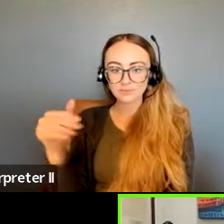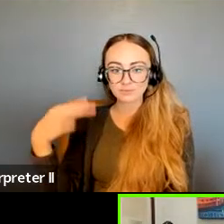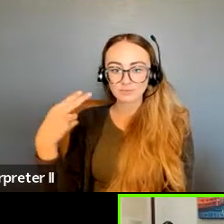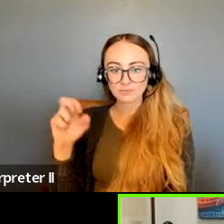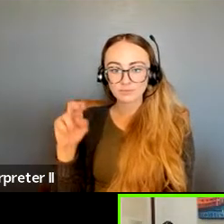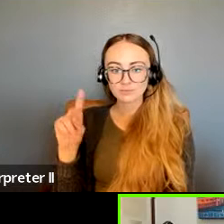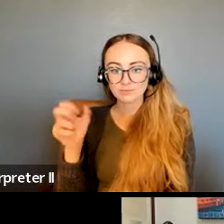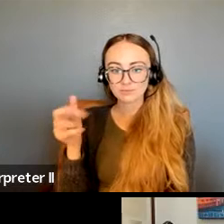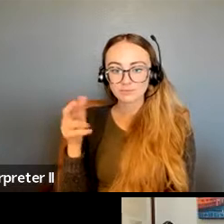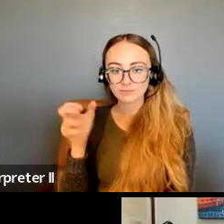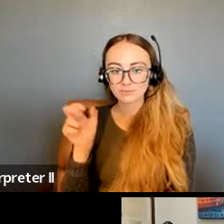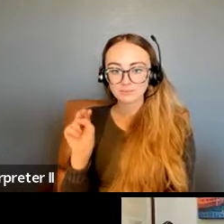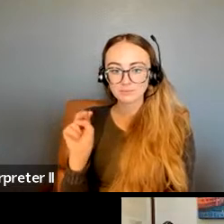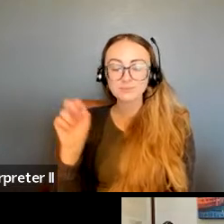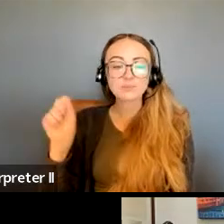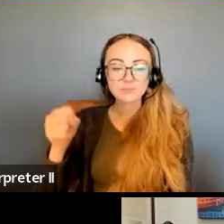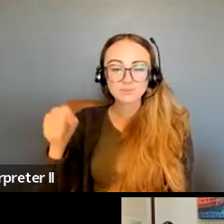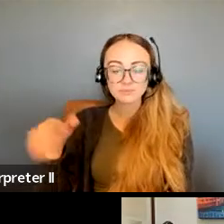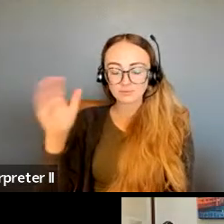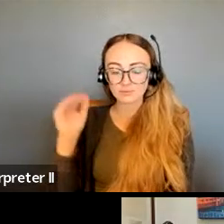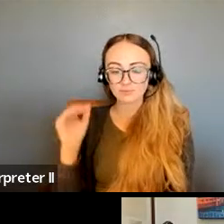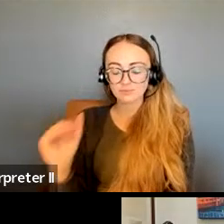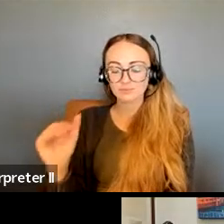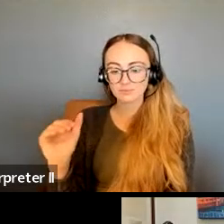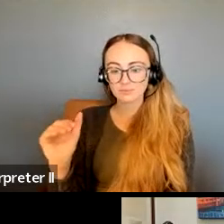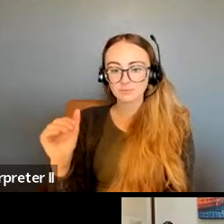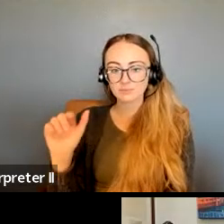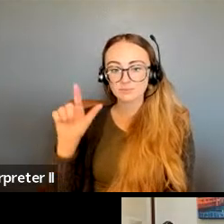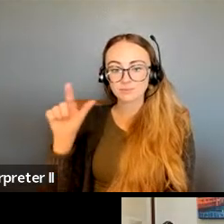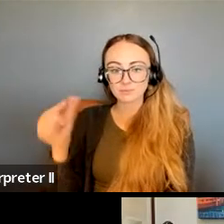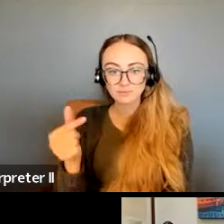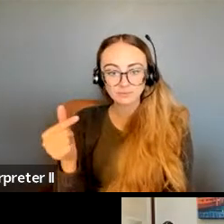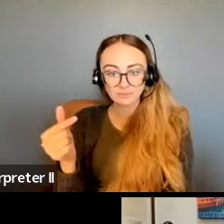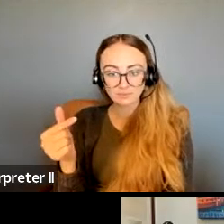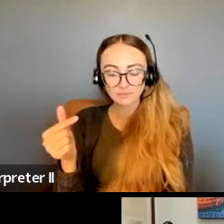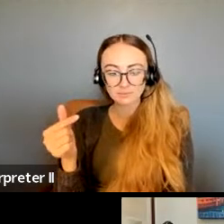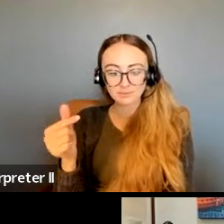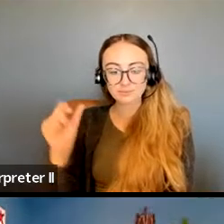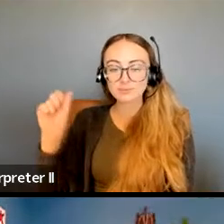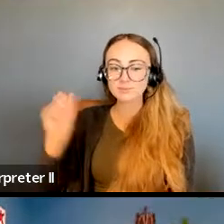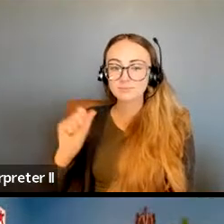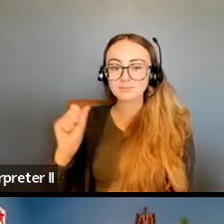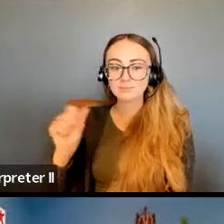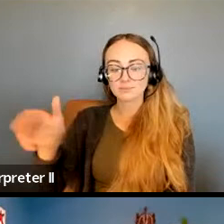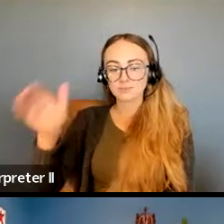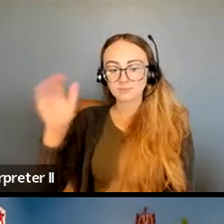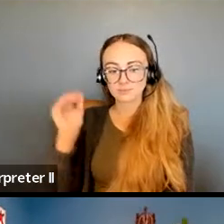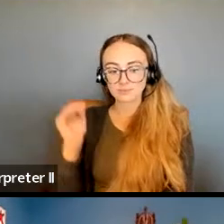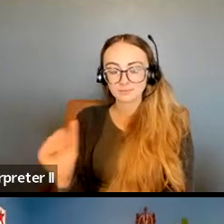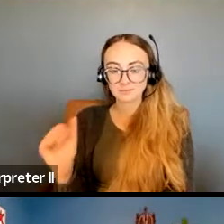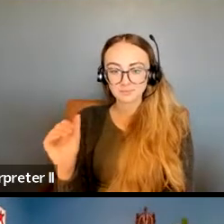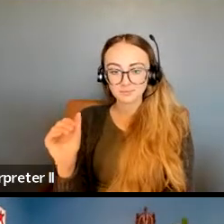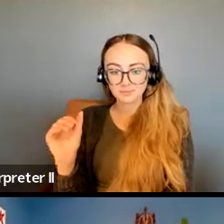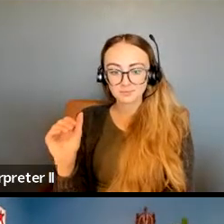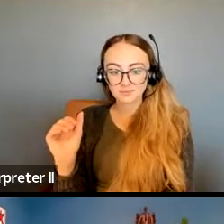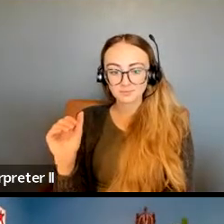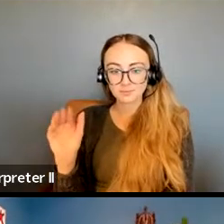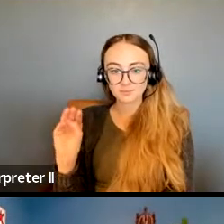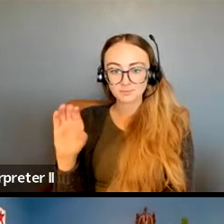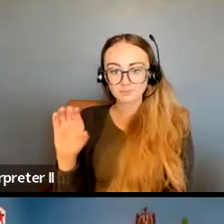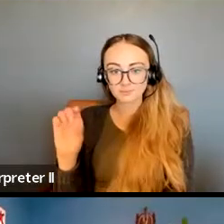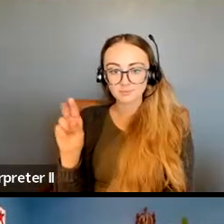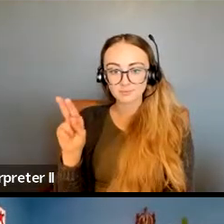Henderson. Yes. Councilmember Henderson votes yes. Councilmember Lewis George. Yes. Councilmember Lewis George votes yes. Councilmember